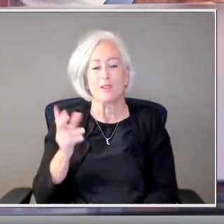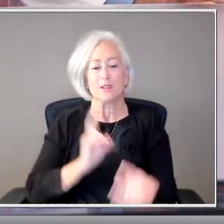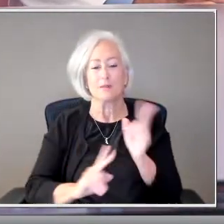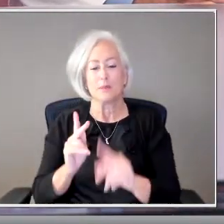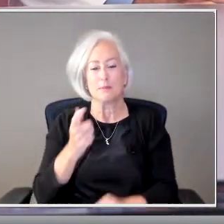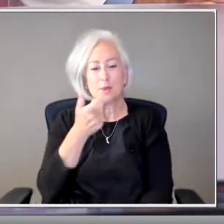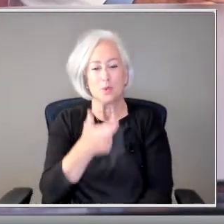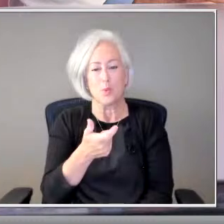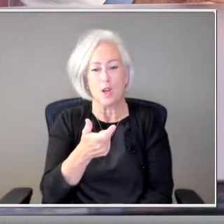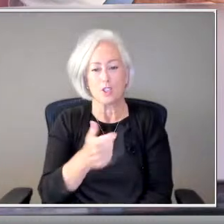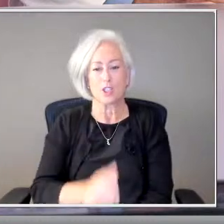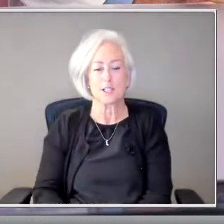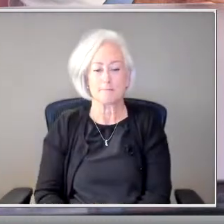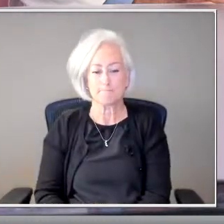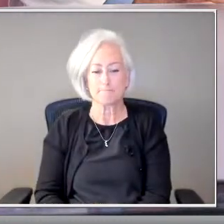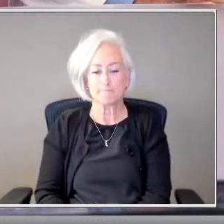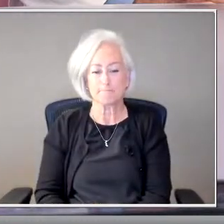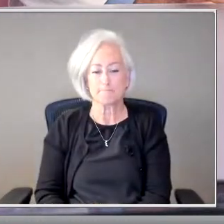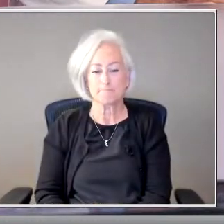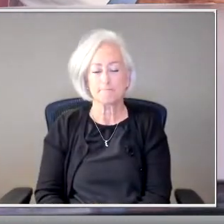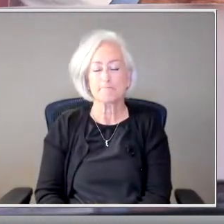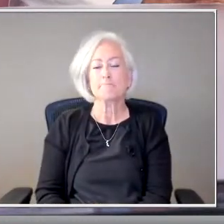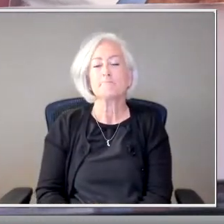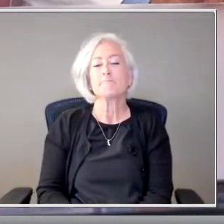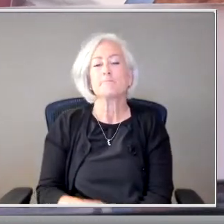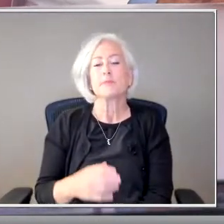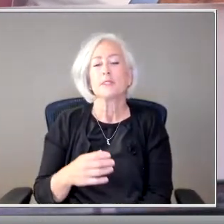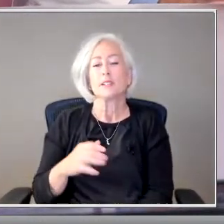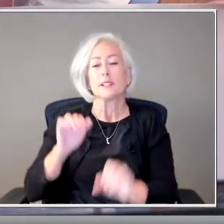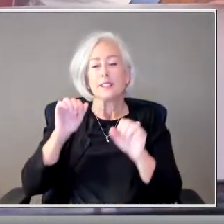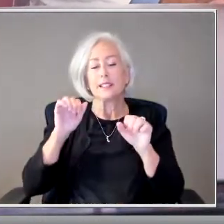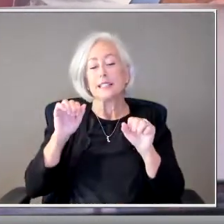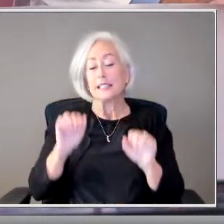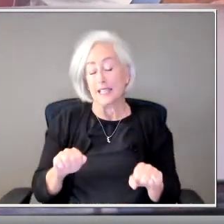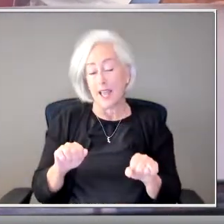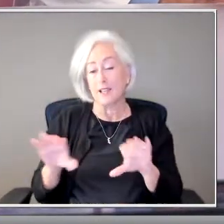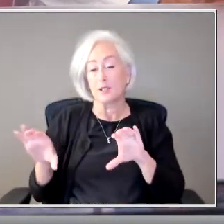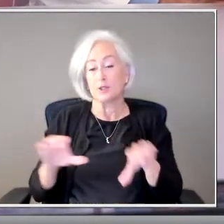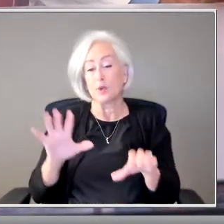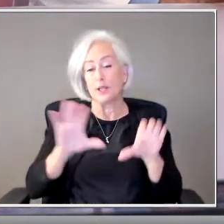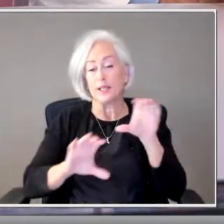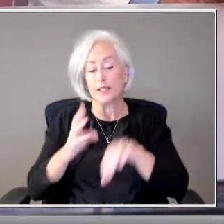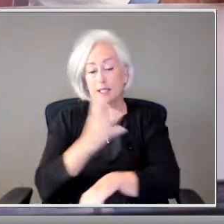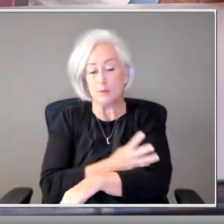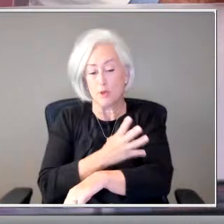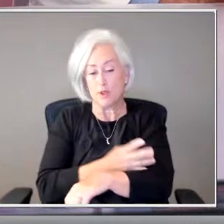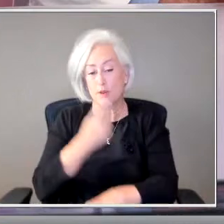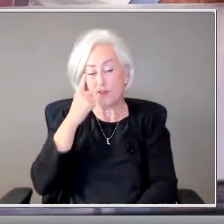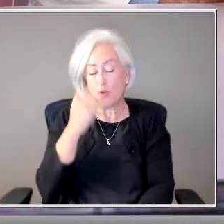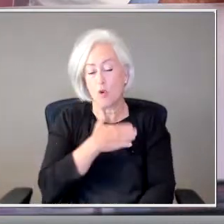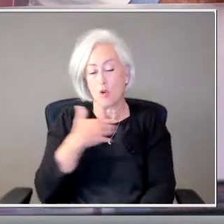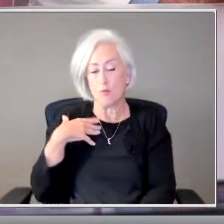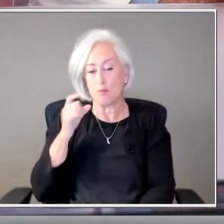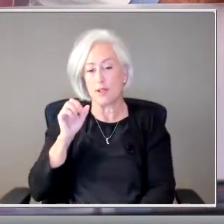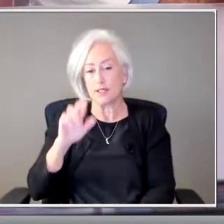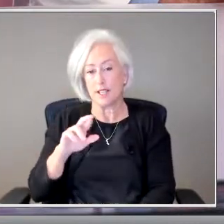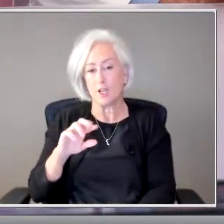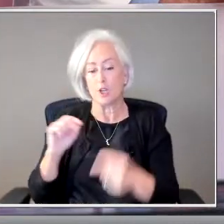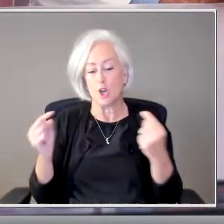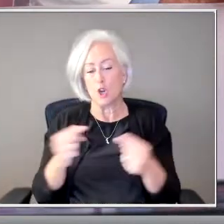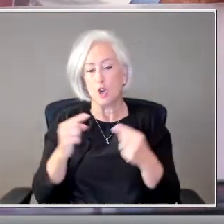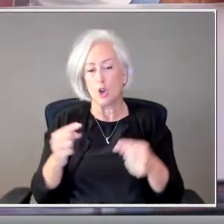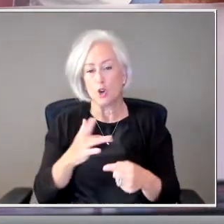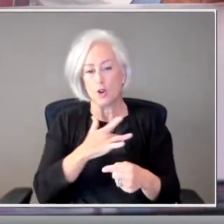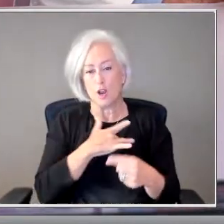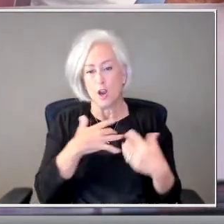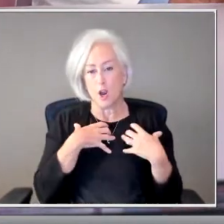in. Yang says, could undergoing chemotherapy and related treatments for breast cancer harm heart health given how close they